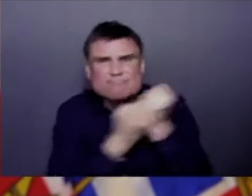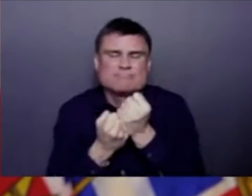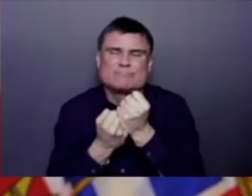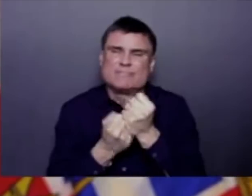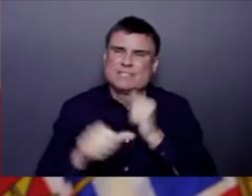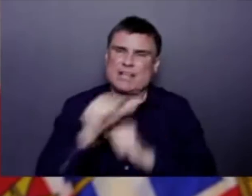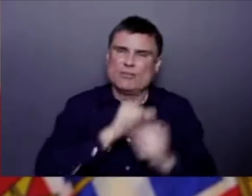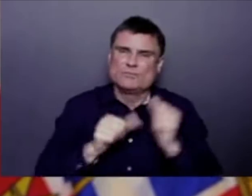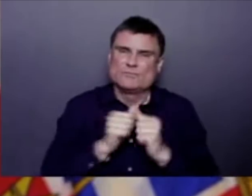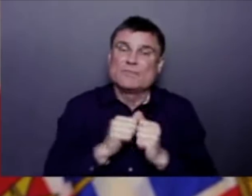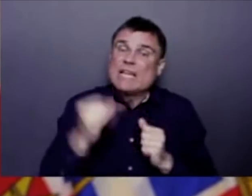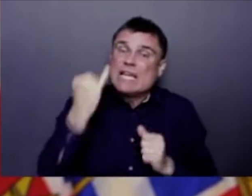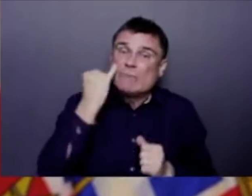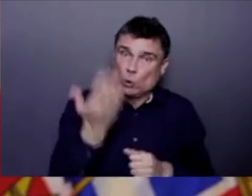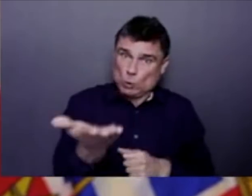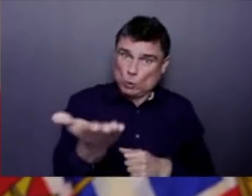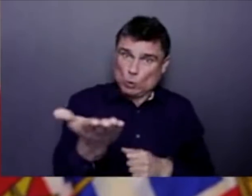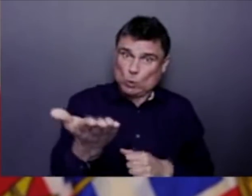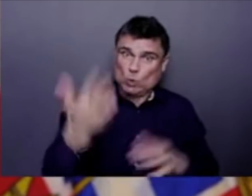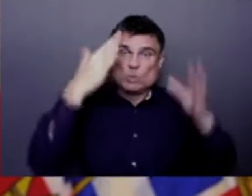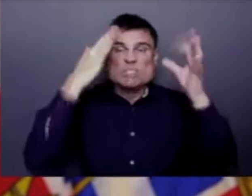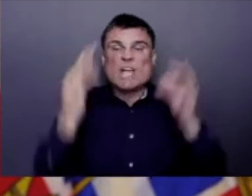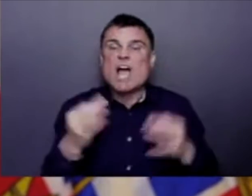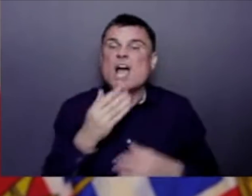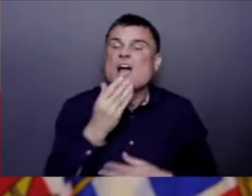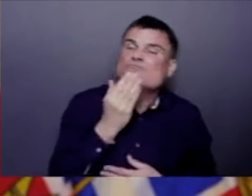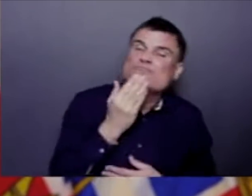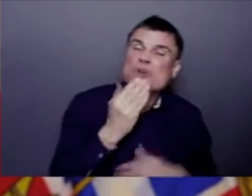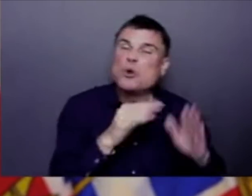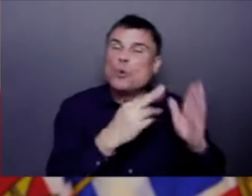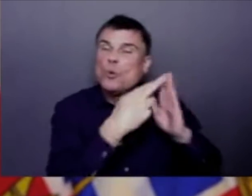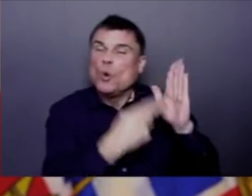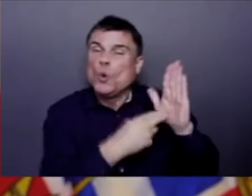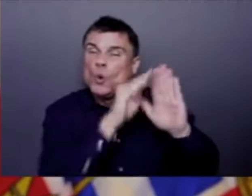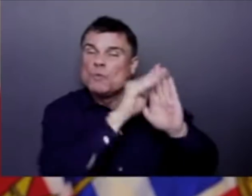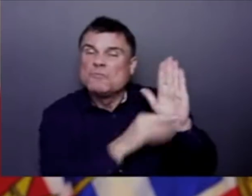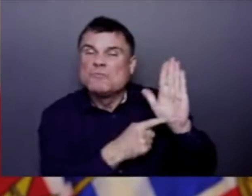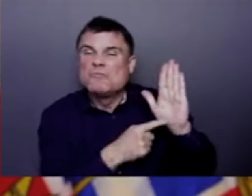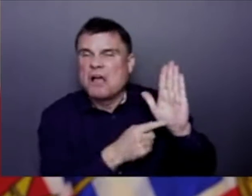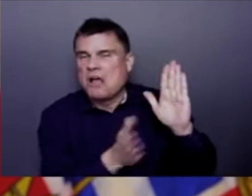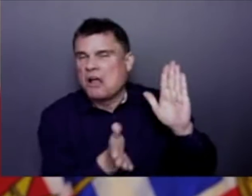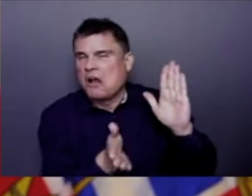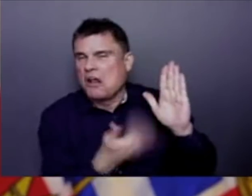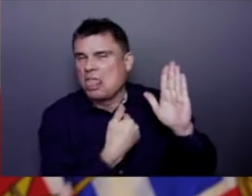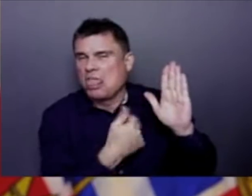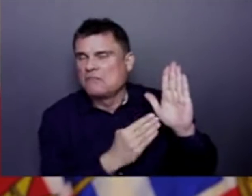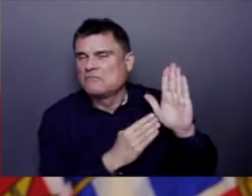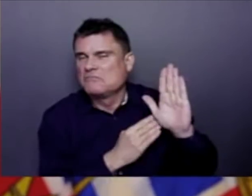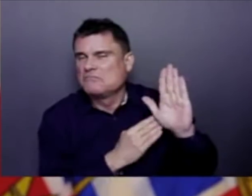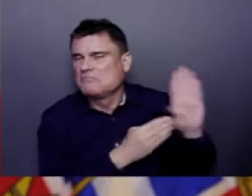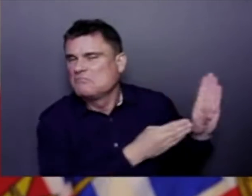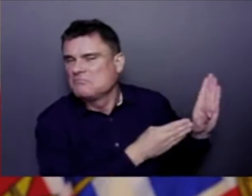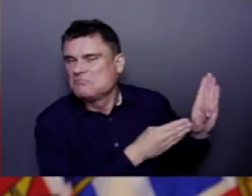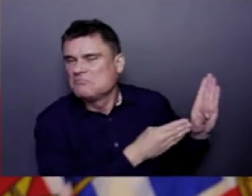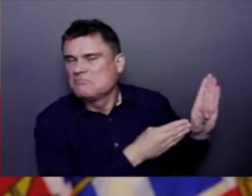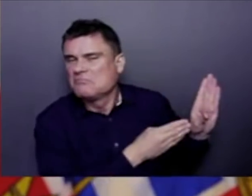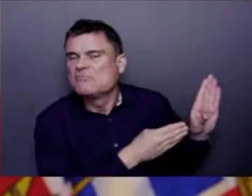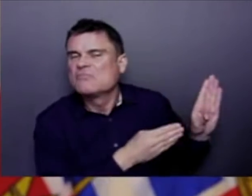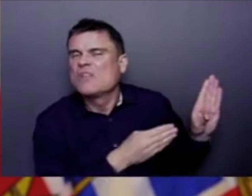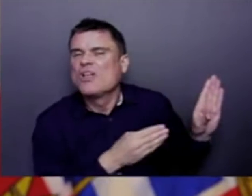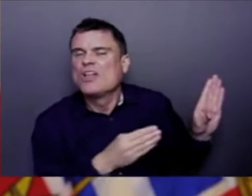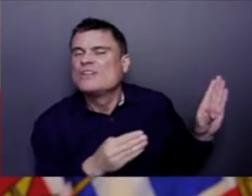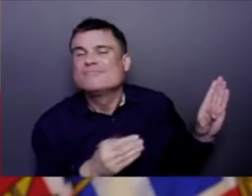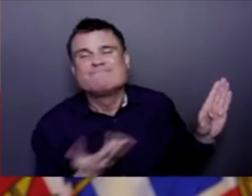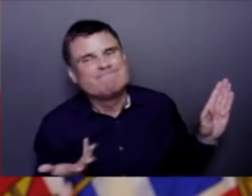for you, you put yourselves, your loved ones, and our communities at risk. By